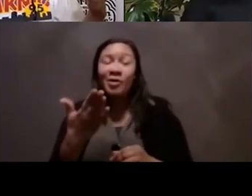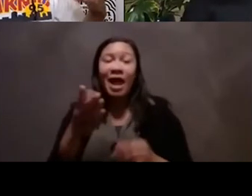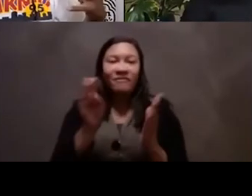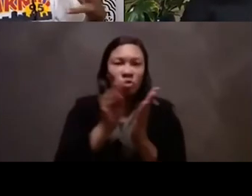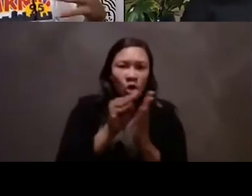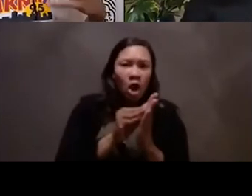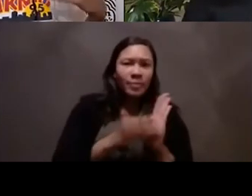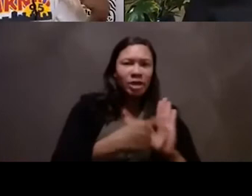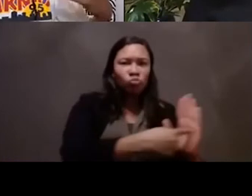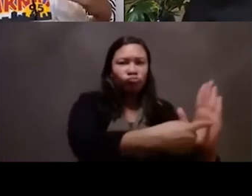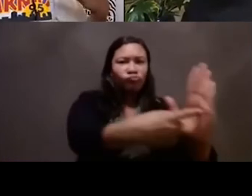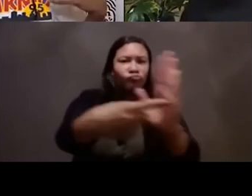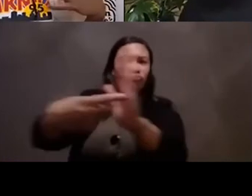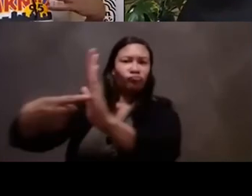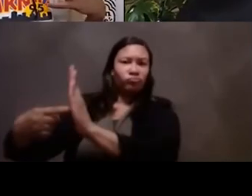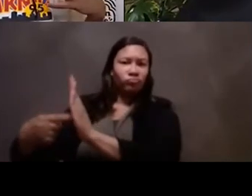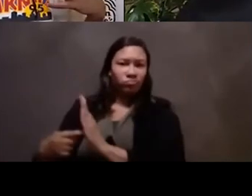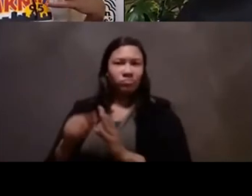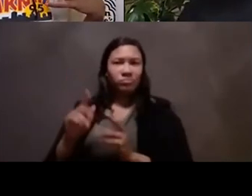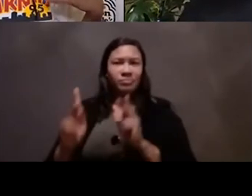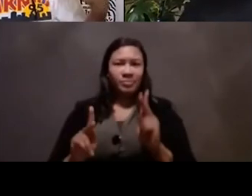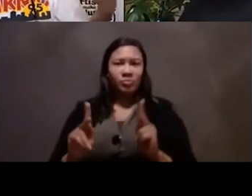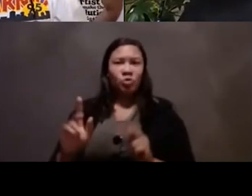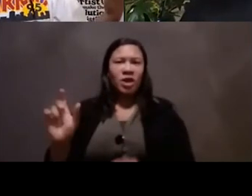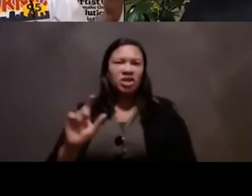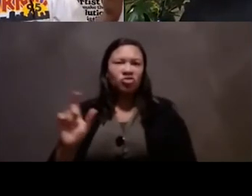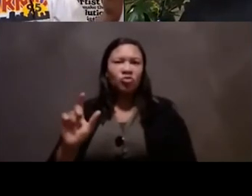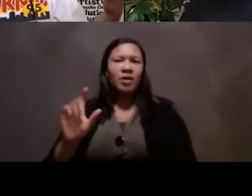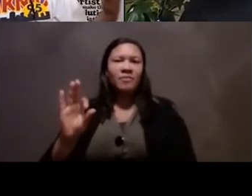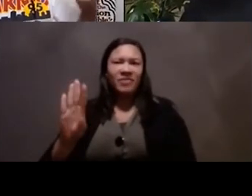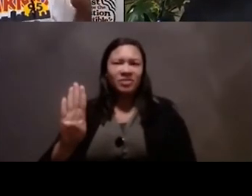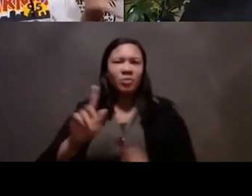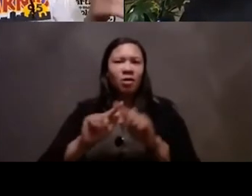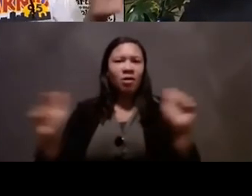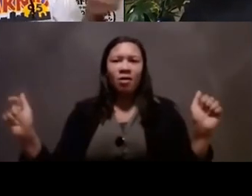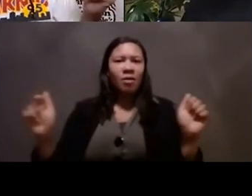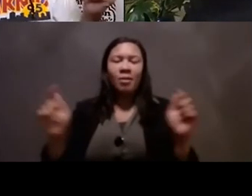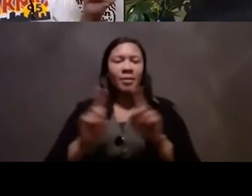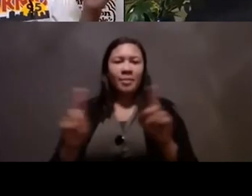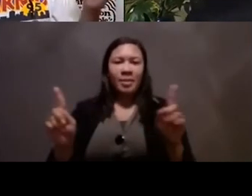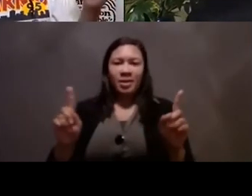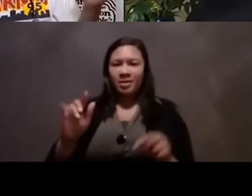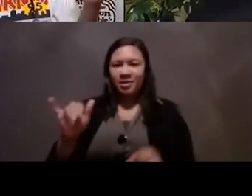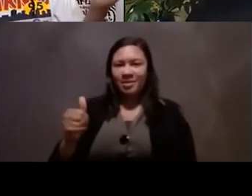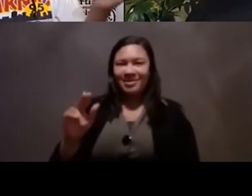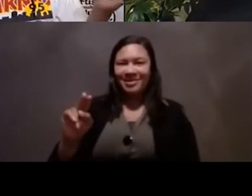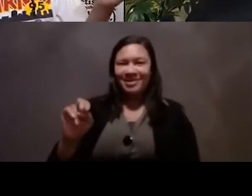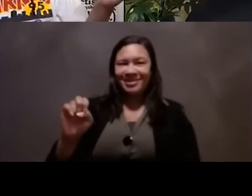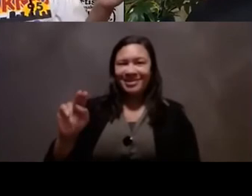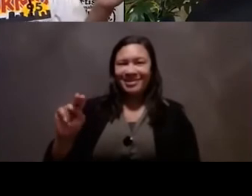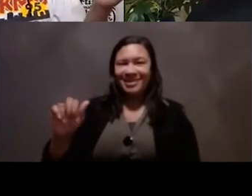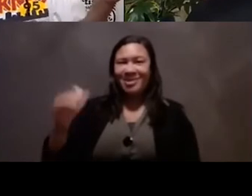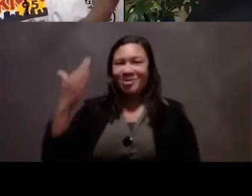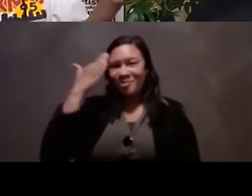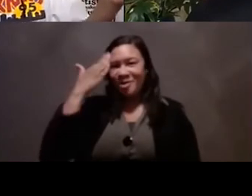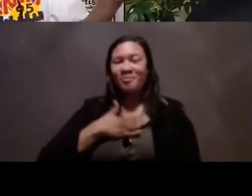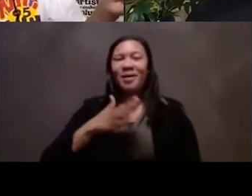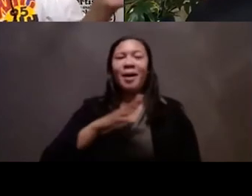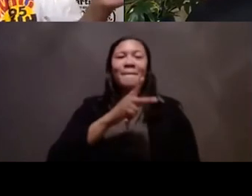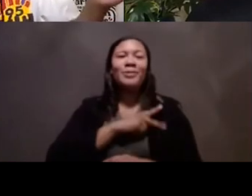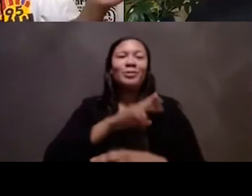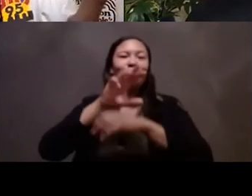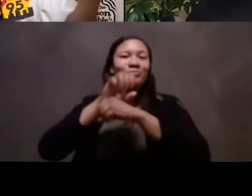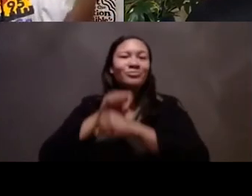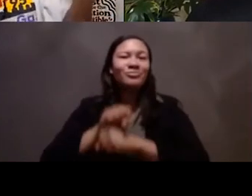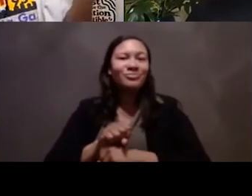others. And I've been trying to sit with what it means to set up, I mean, Jenna knows this all too well. She knows my personal praxis of a